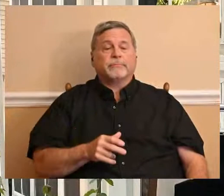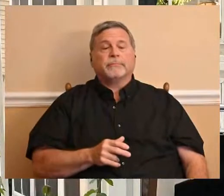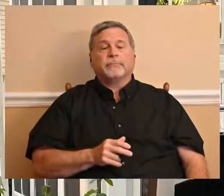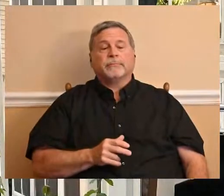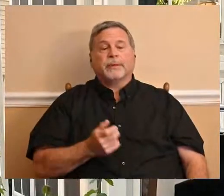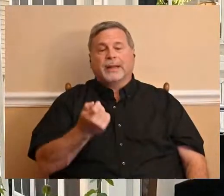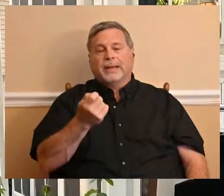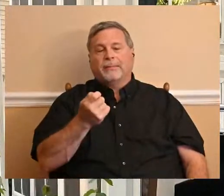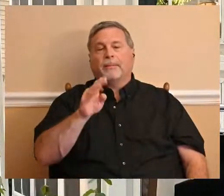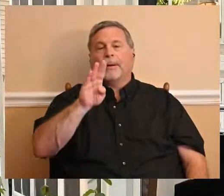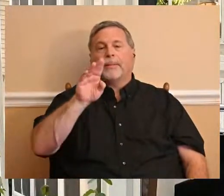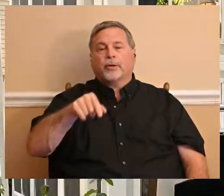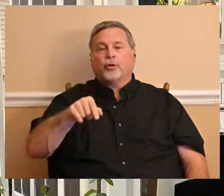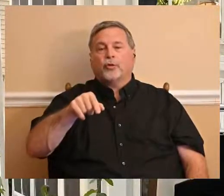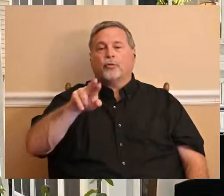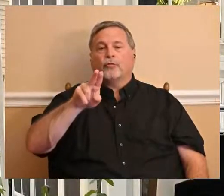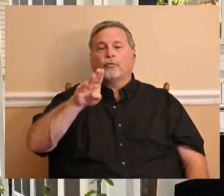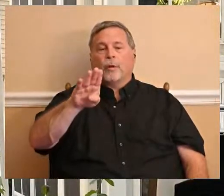little barbecue rub.